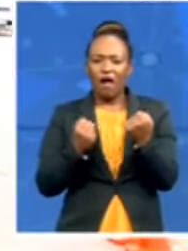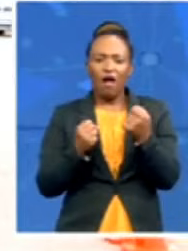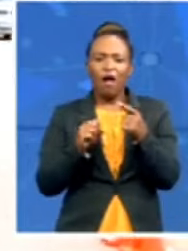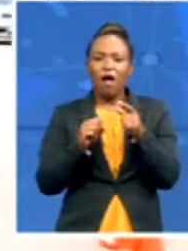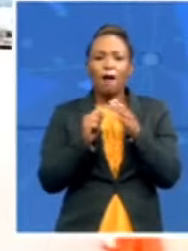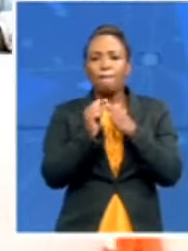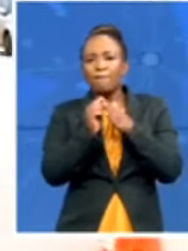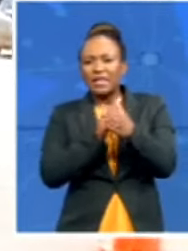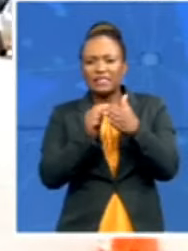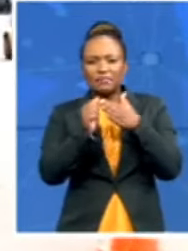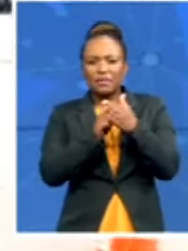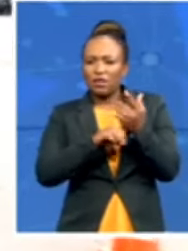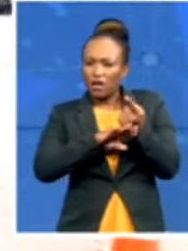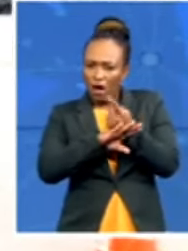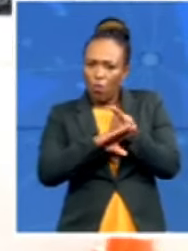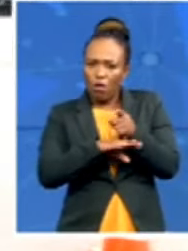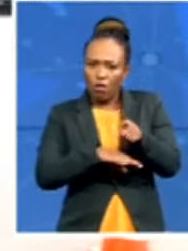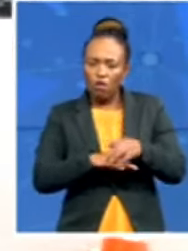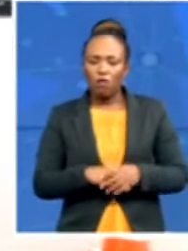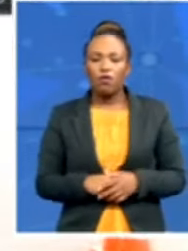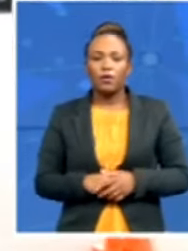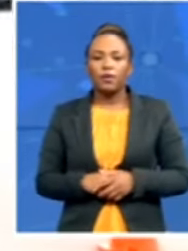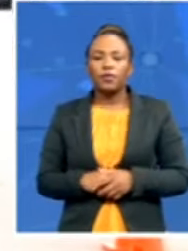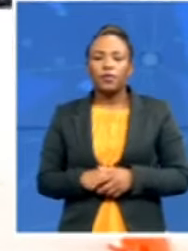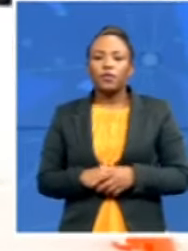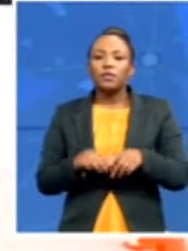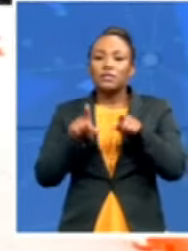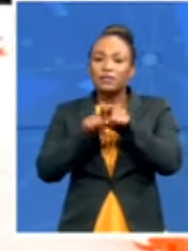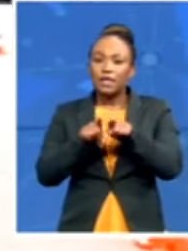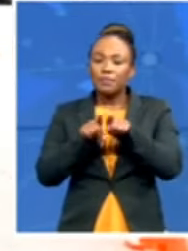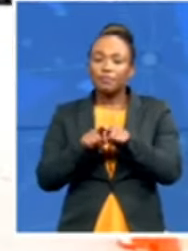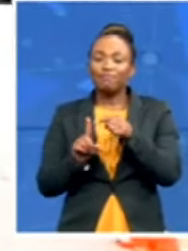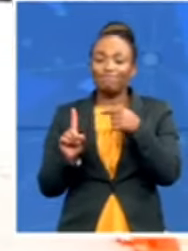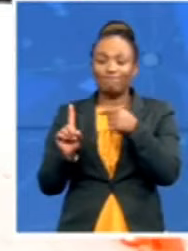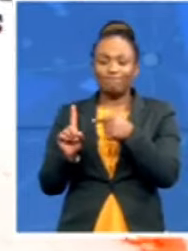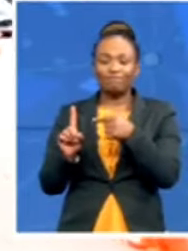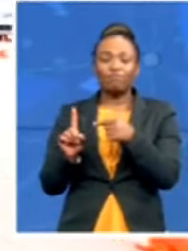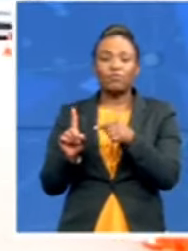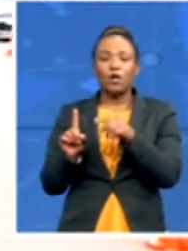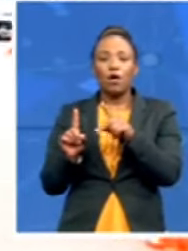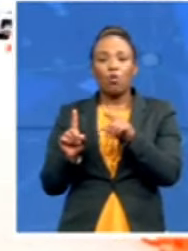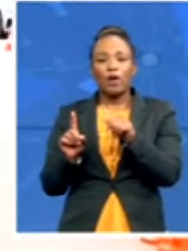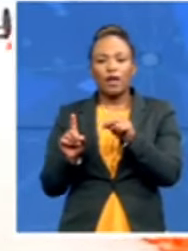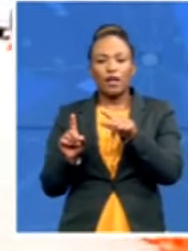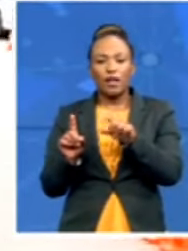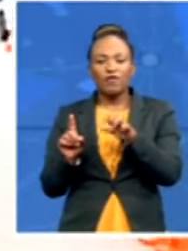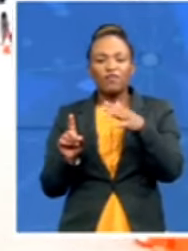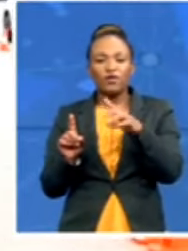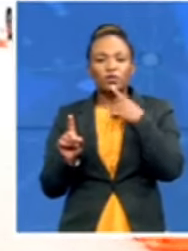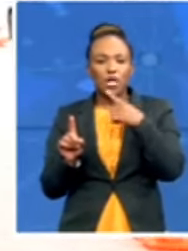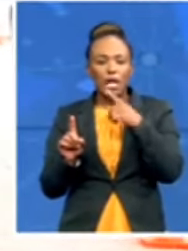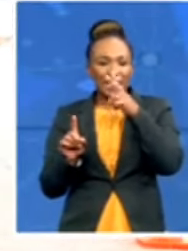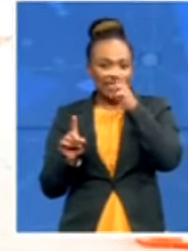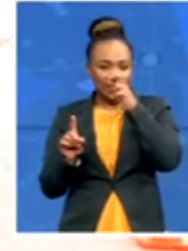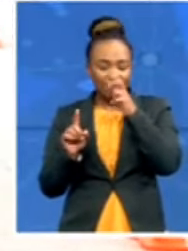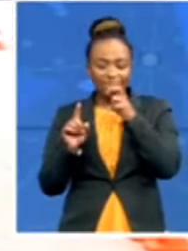at Mariannhill Toll Plaza. And also Ngalane is saying that they've also tightened their security in terms of the other traffic